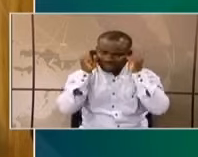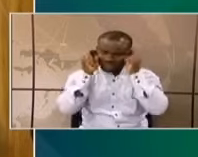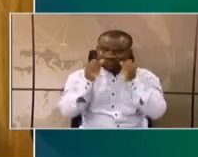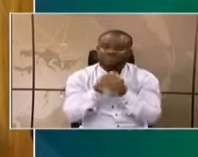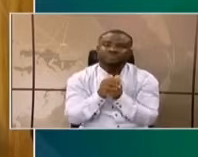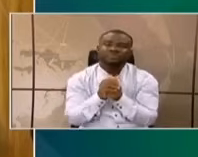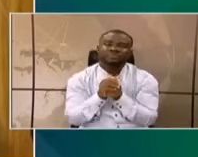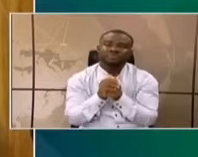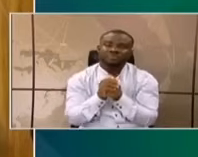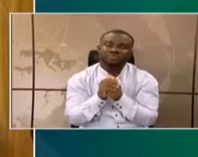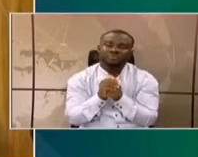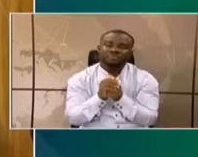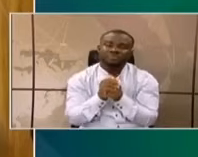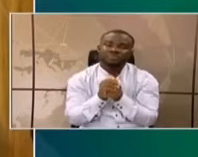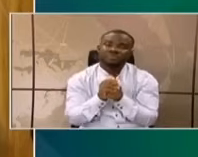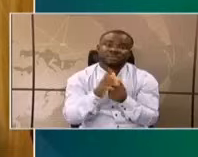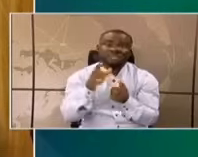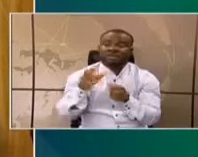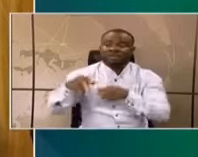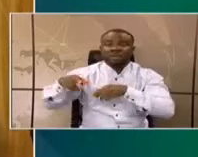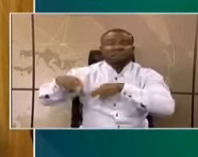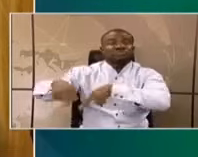Rivers that have been with us for centuries